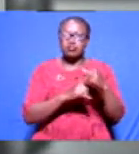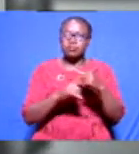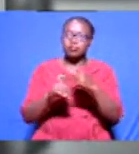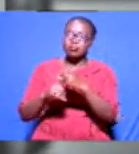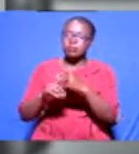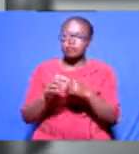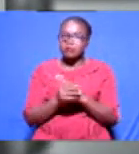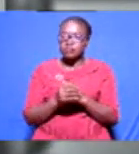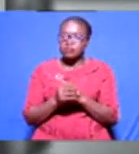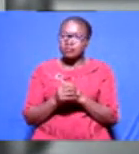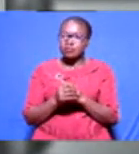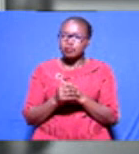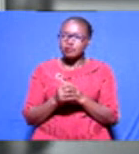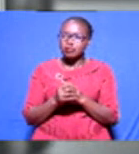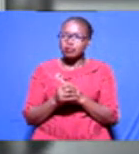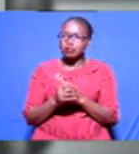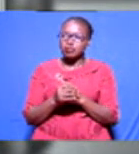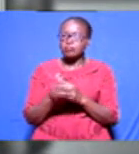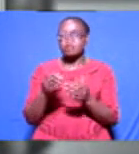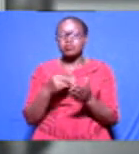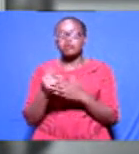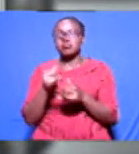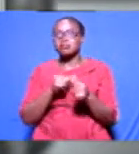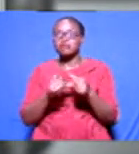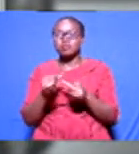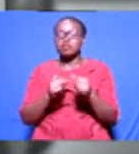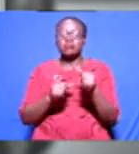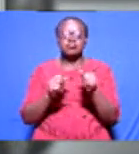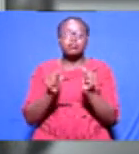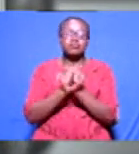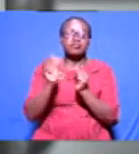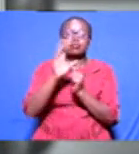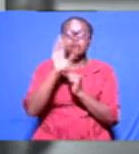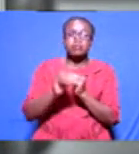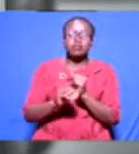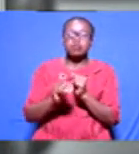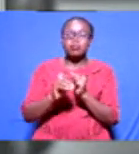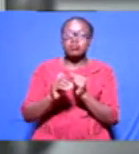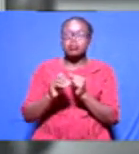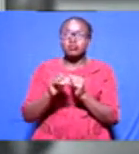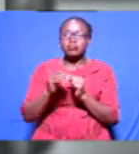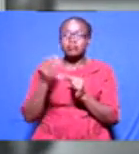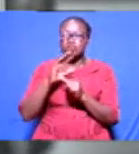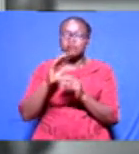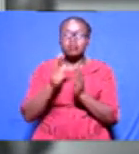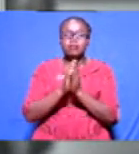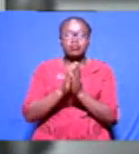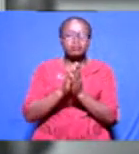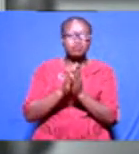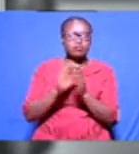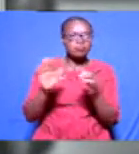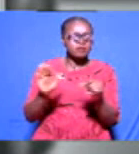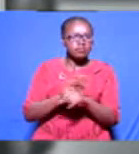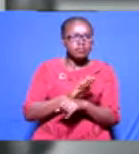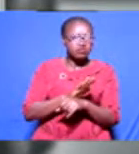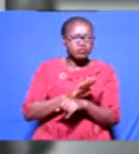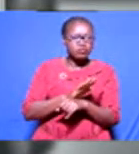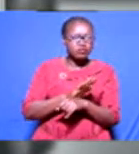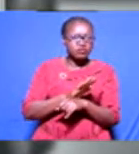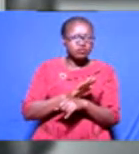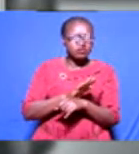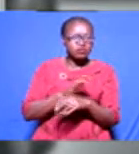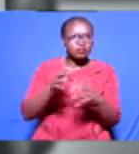1966. Well, we used to sell about 10% of our total manufactured products to